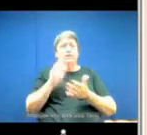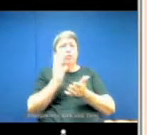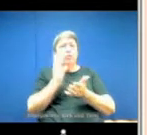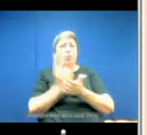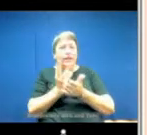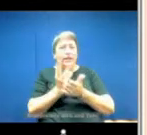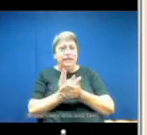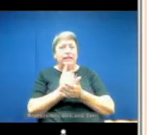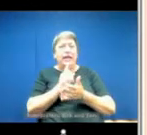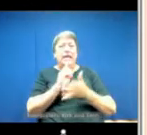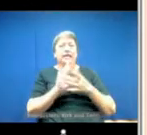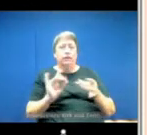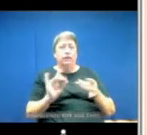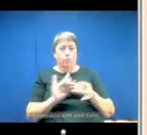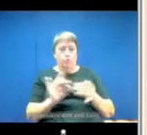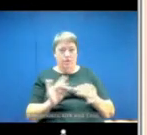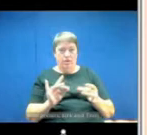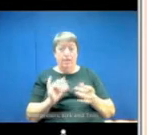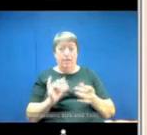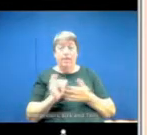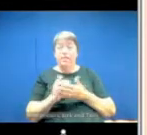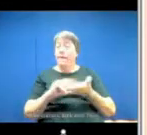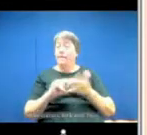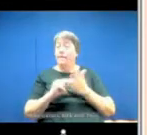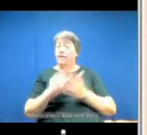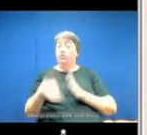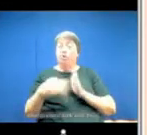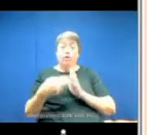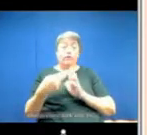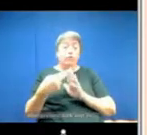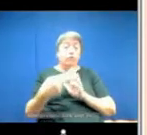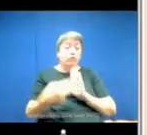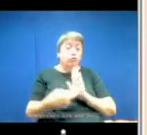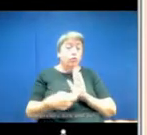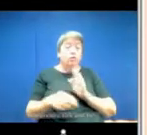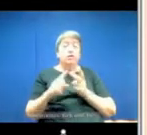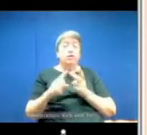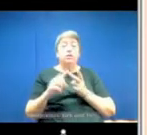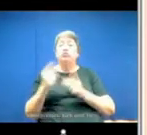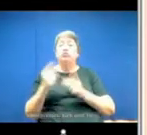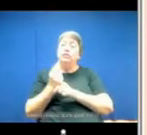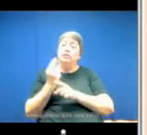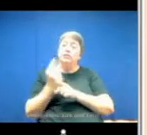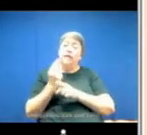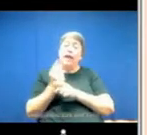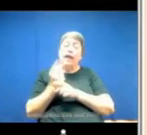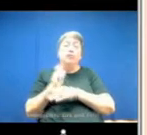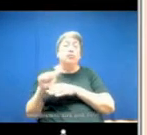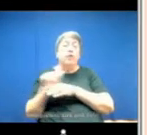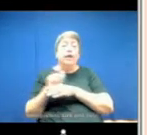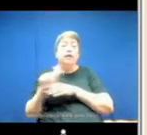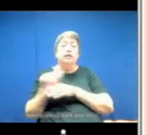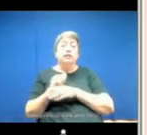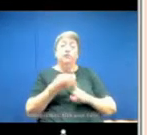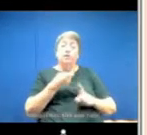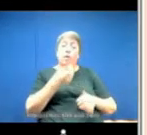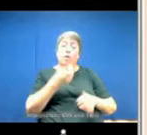That means all of the rules and standard practices that apply in court apply in a